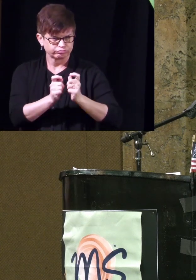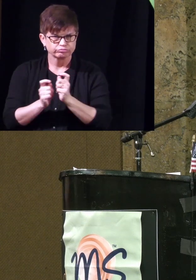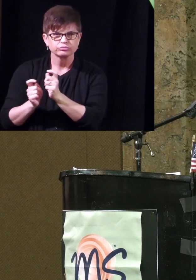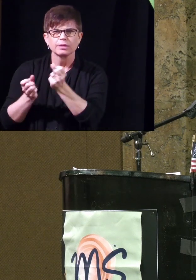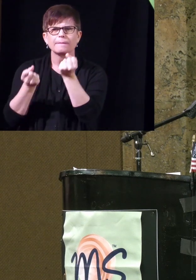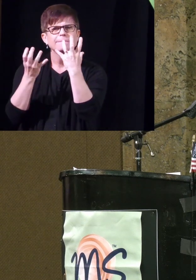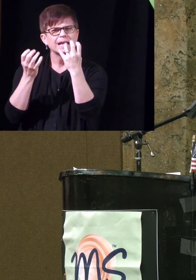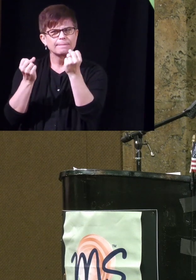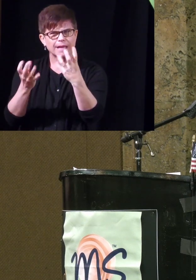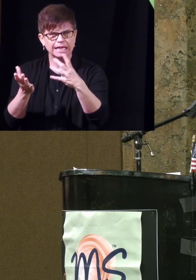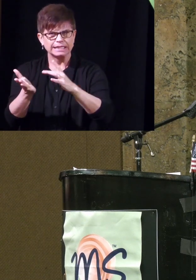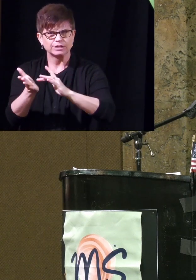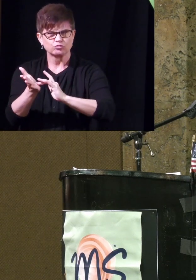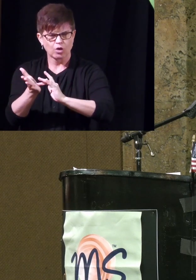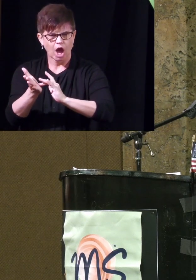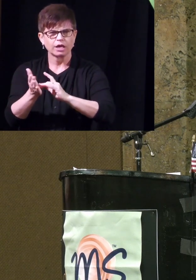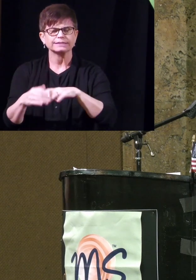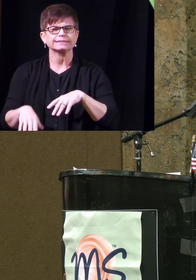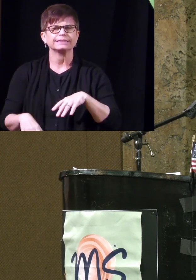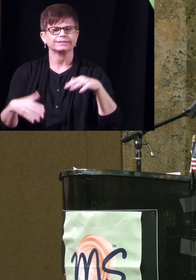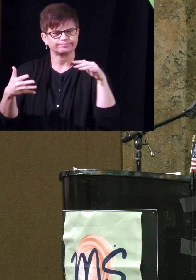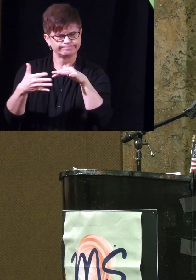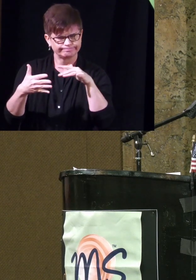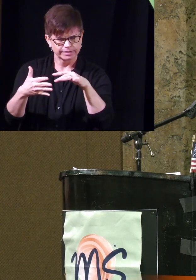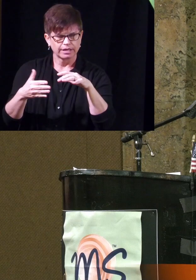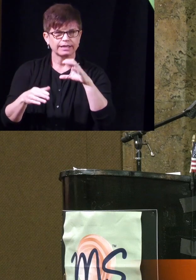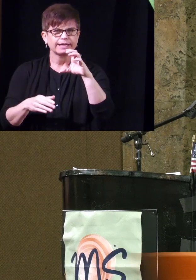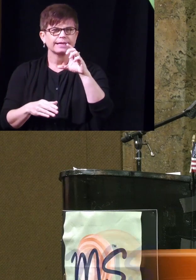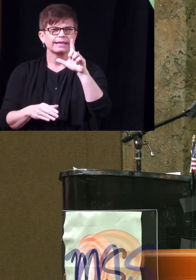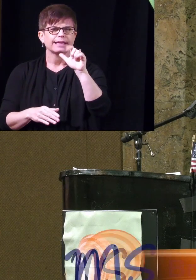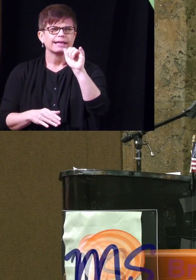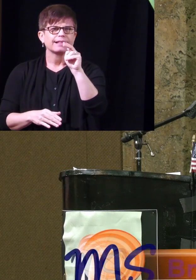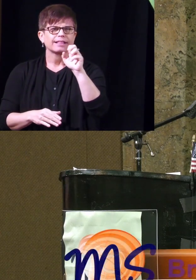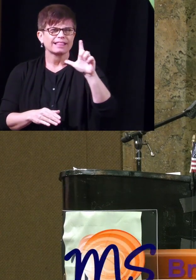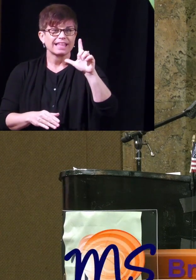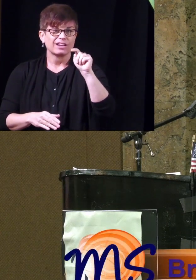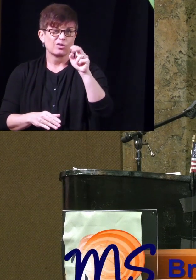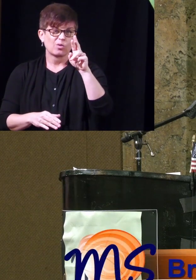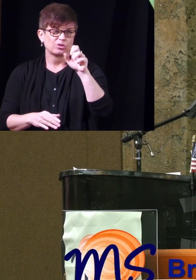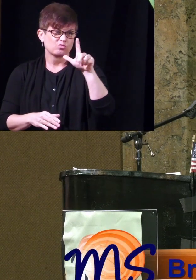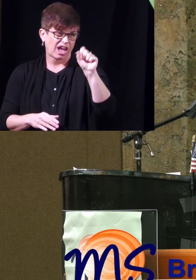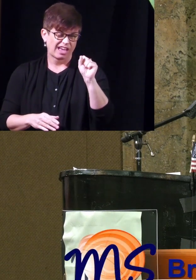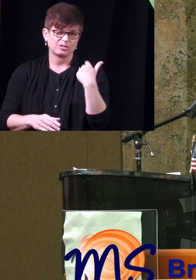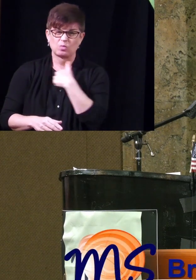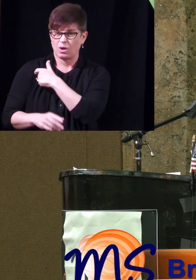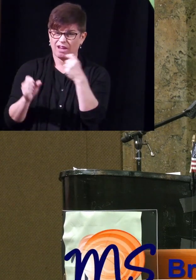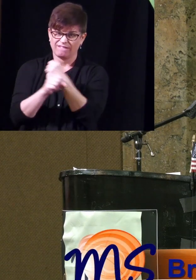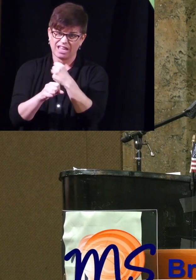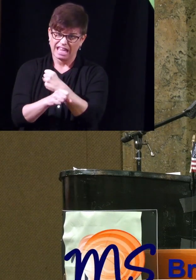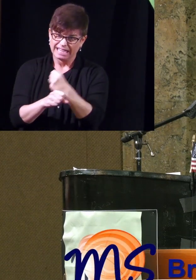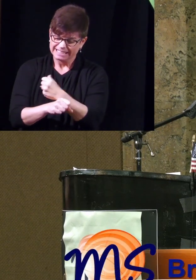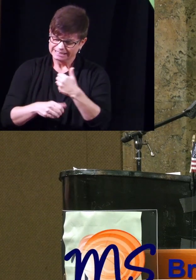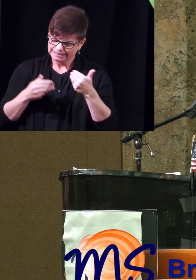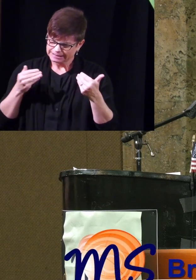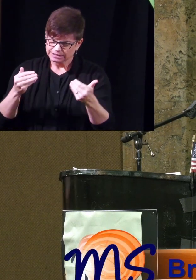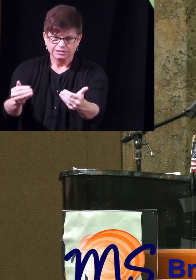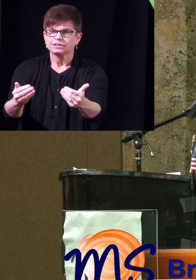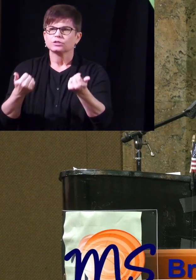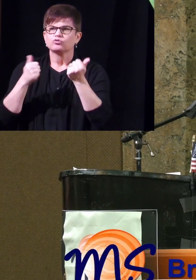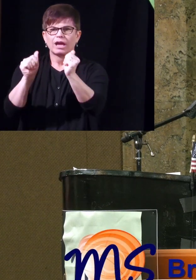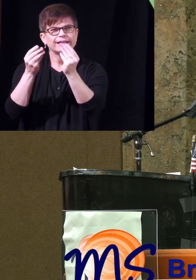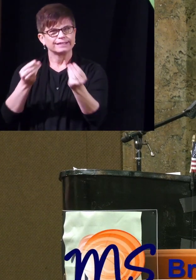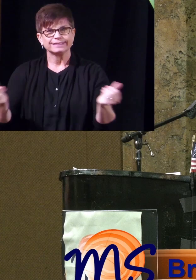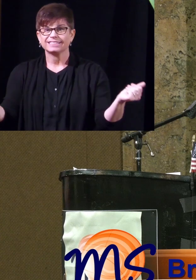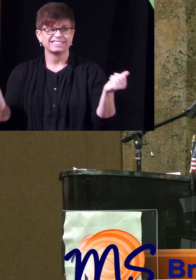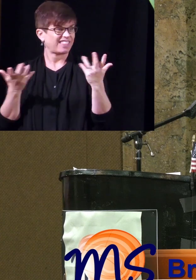clinical trials. We're moving forward. We're fighting the battle. So that's all I